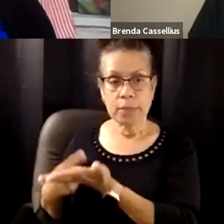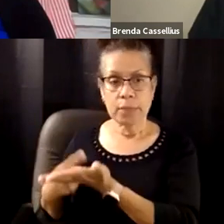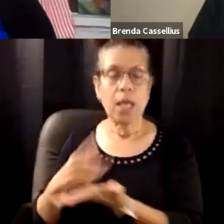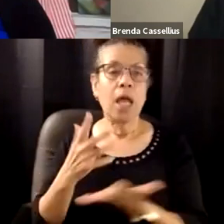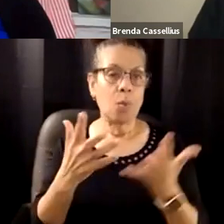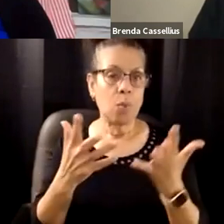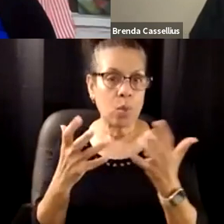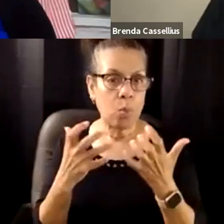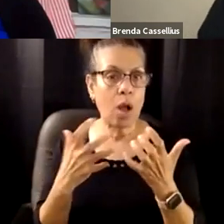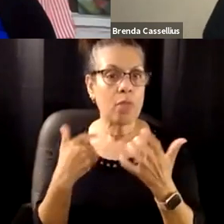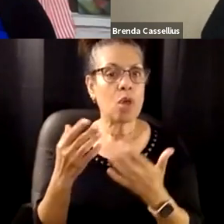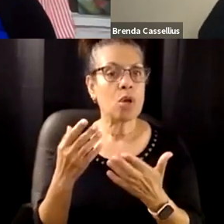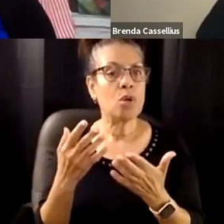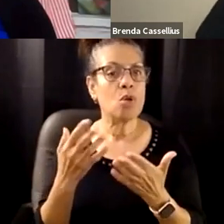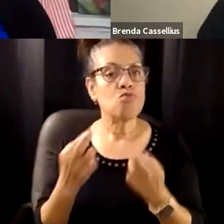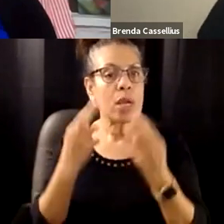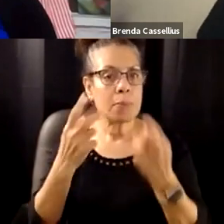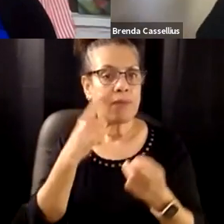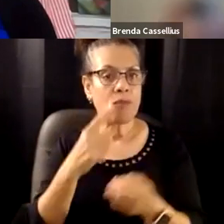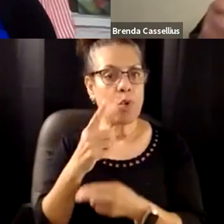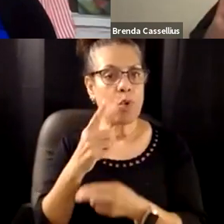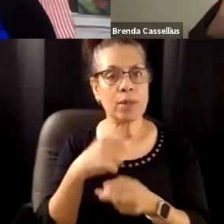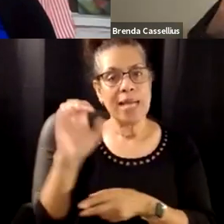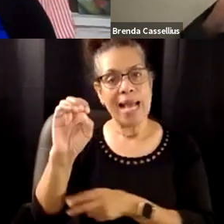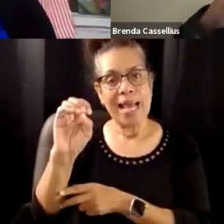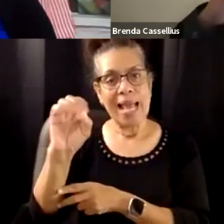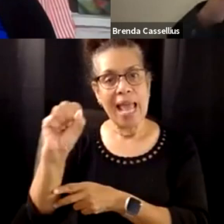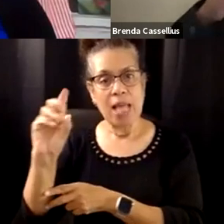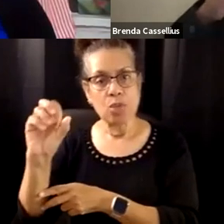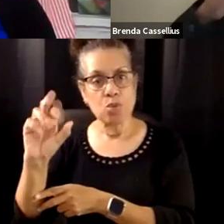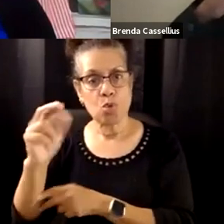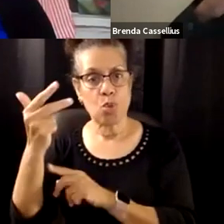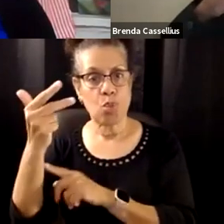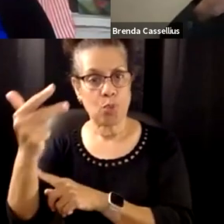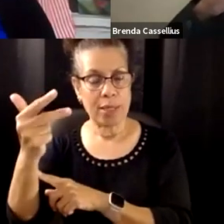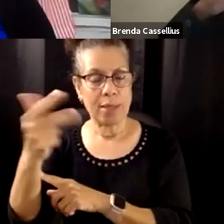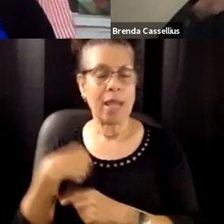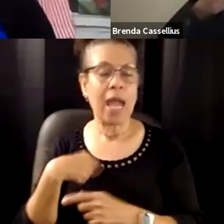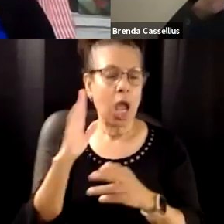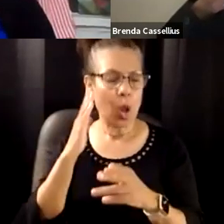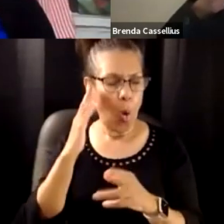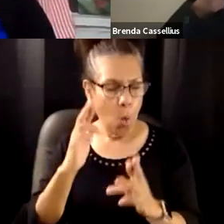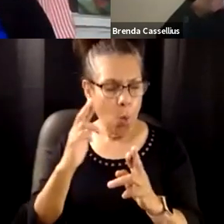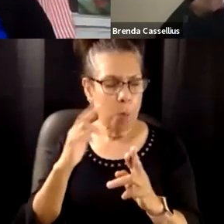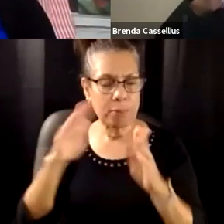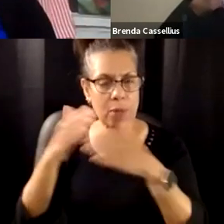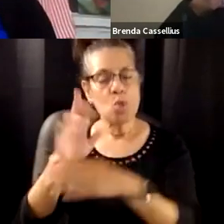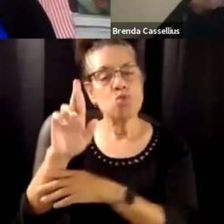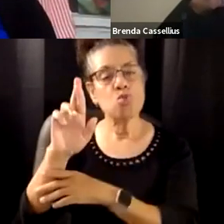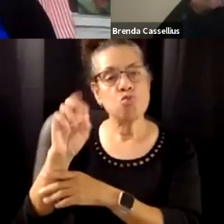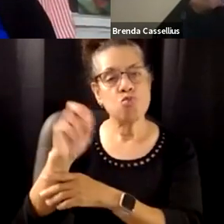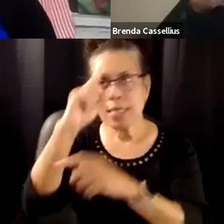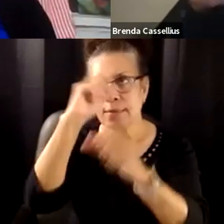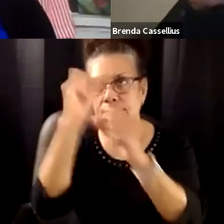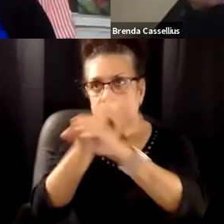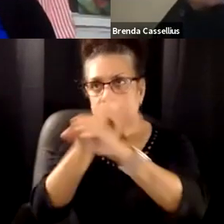the recommendations for so3 which i hope is particularly focused on reimagine and but we